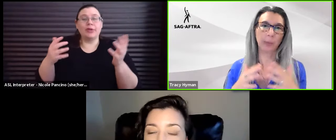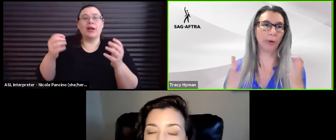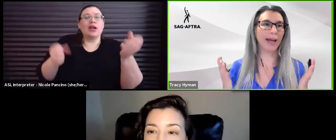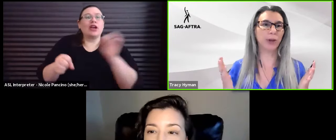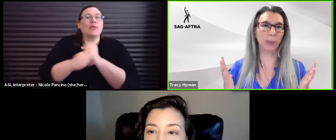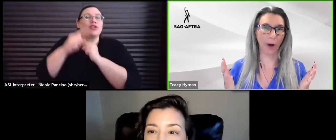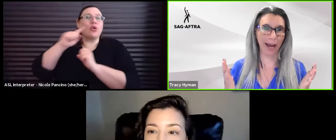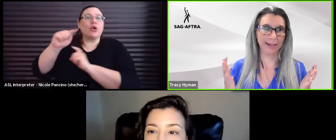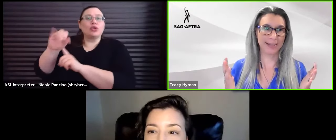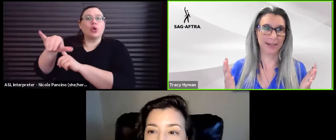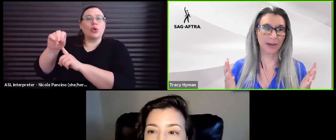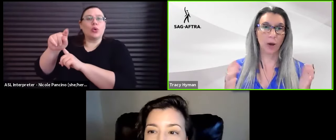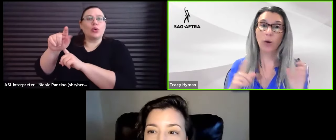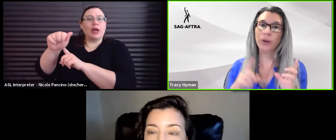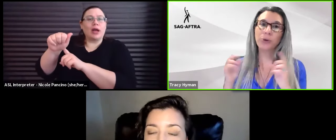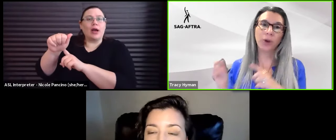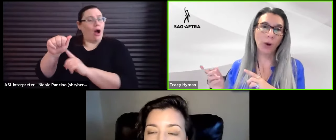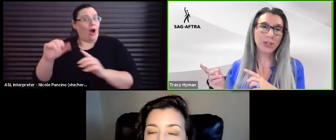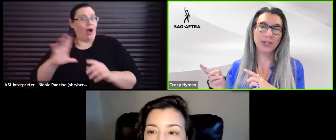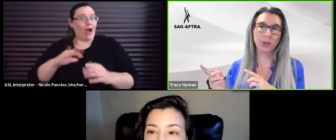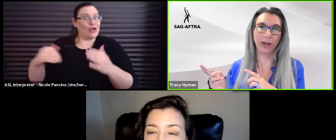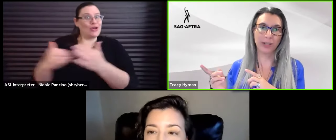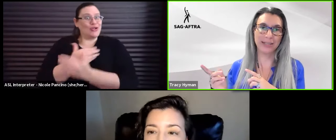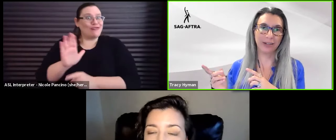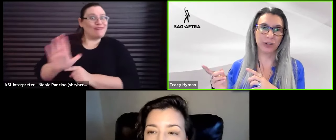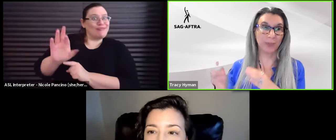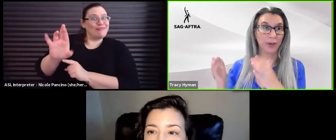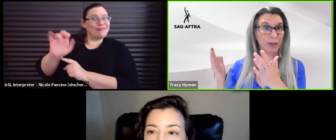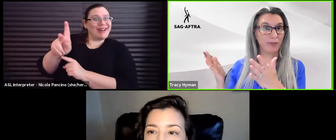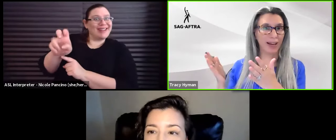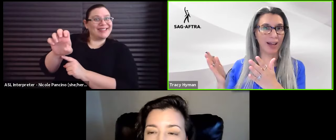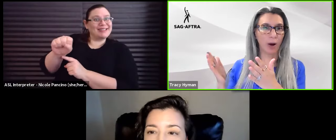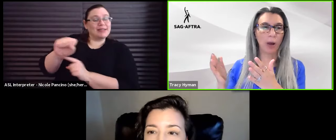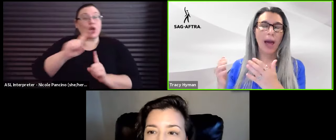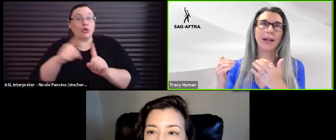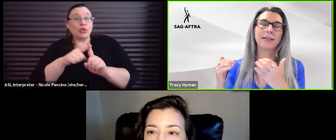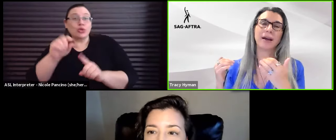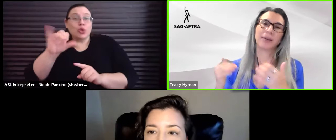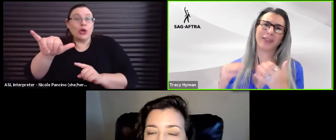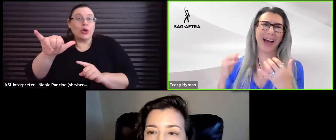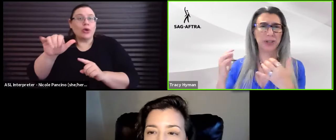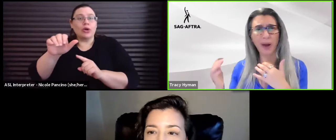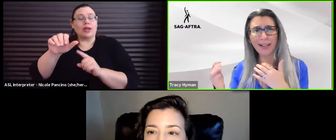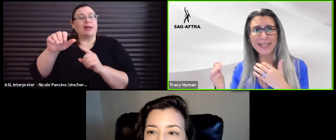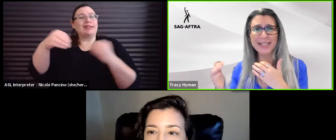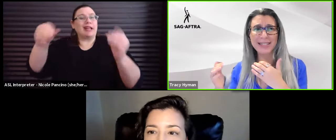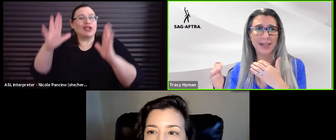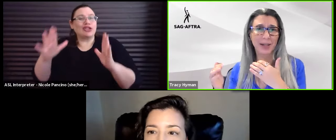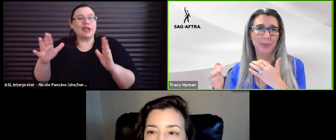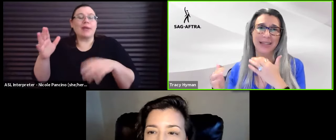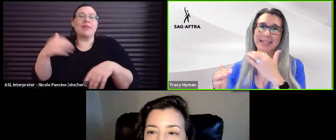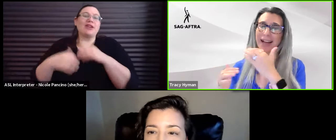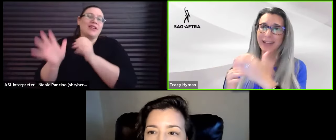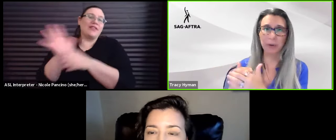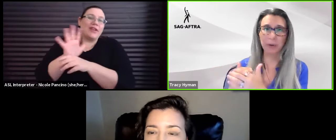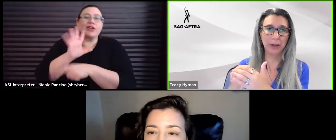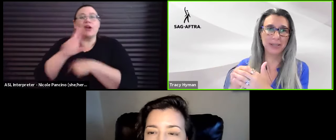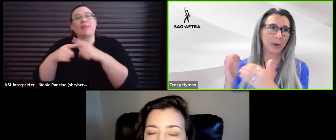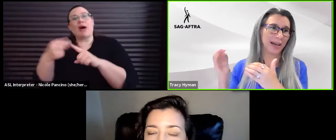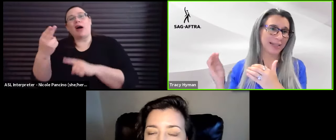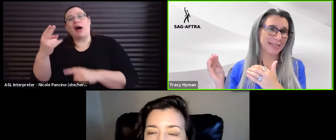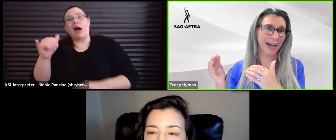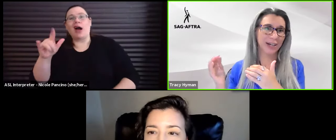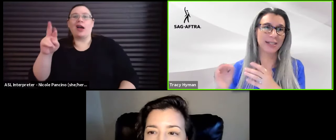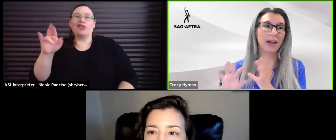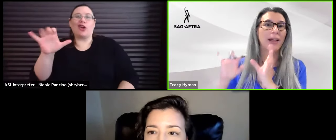talking about brand new brakes. When you go to the Toyota dealership, there's a video and it's talking about the hydraulic system and exactly how it works